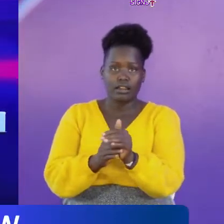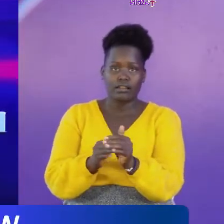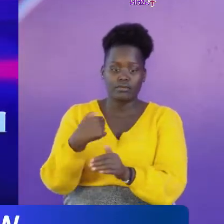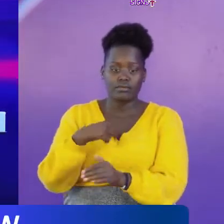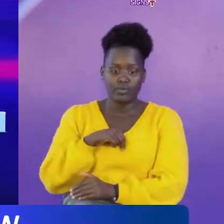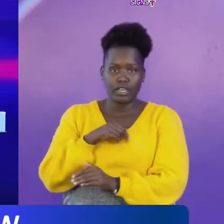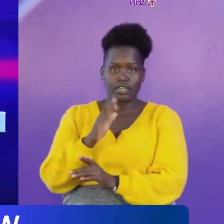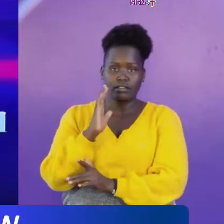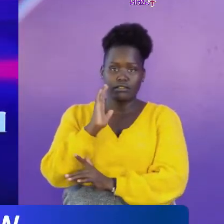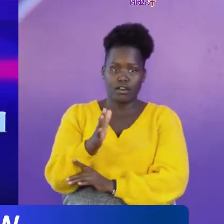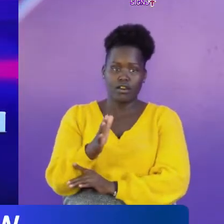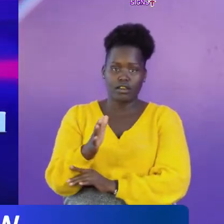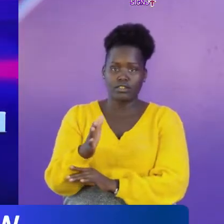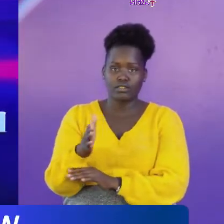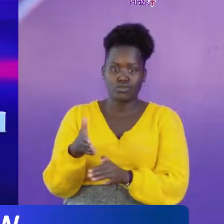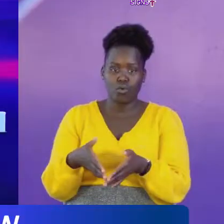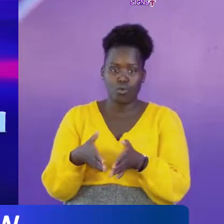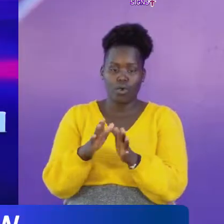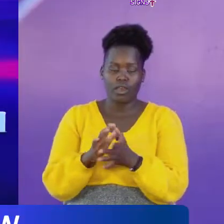issues long term?